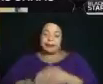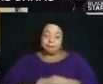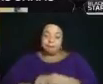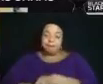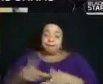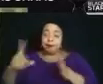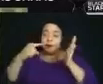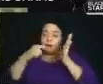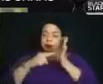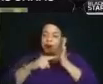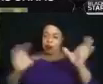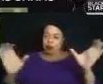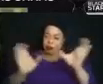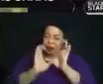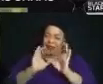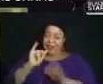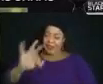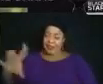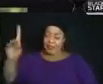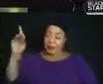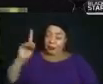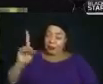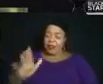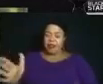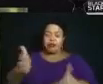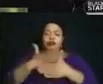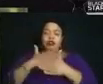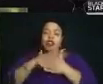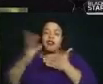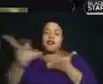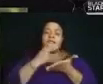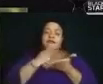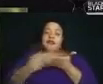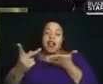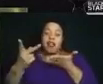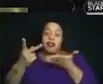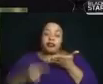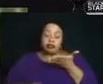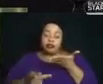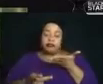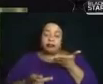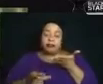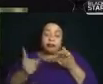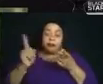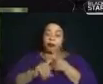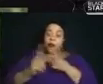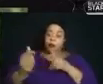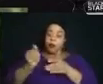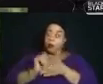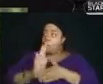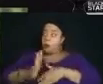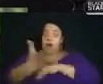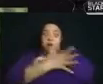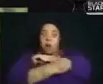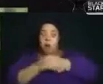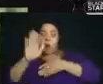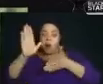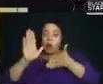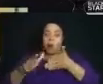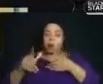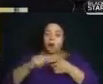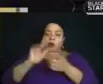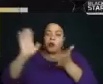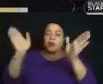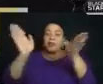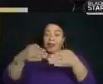failure to center poor and low-wealth people, the very people who are the greatest moral leaders